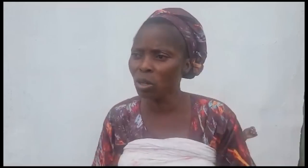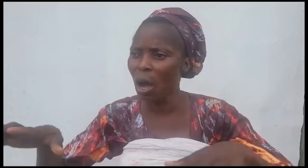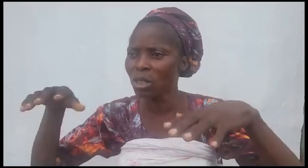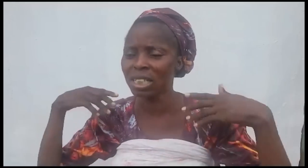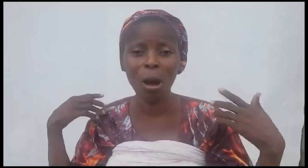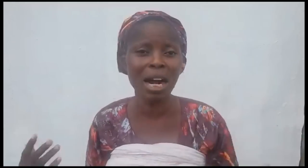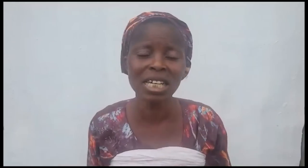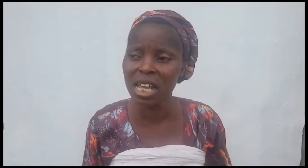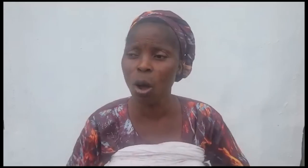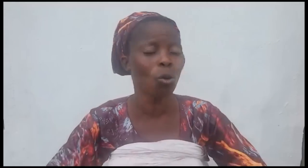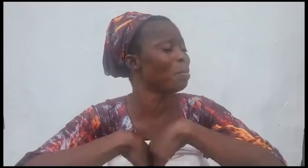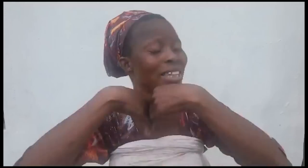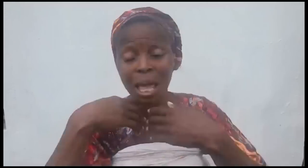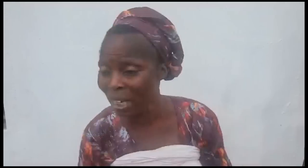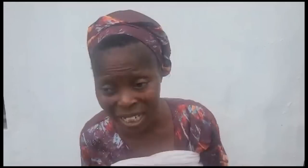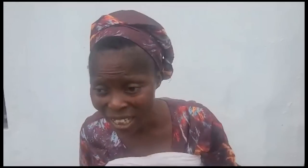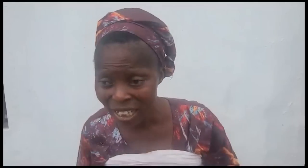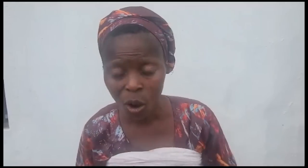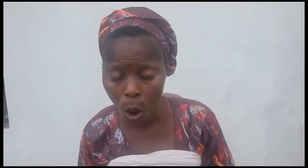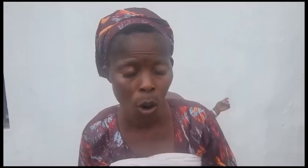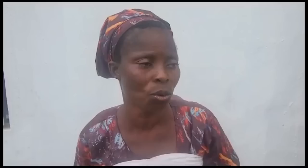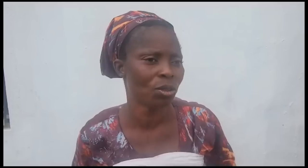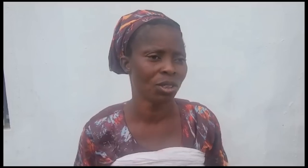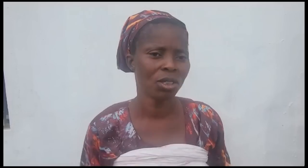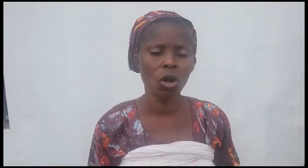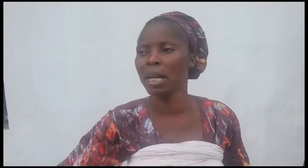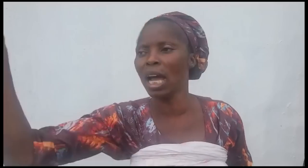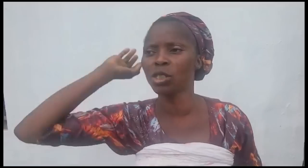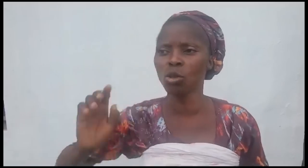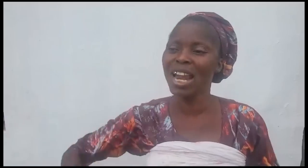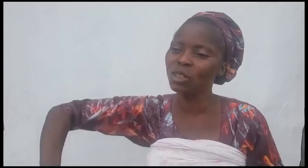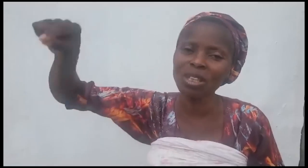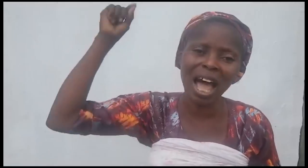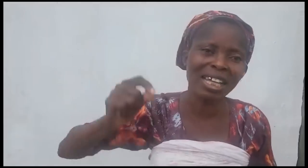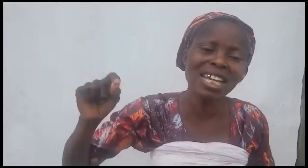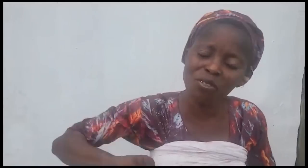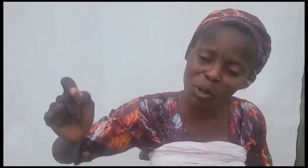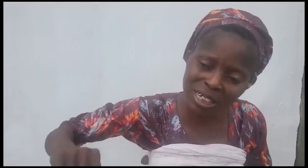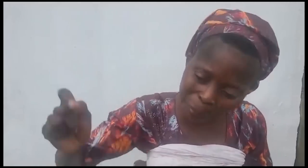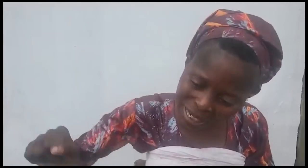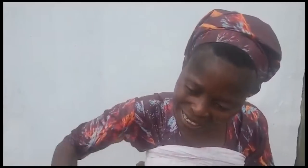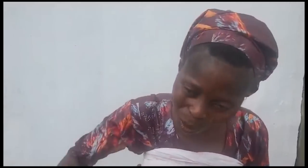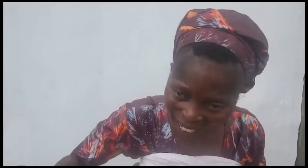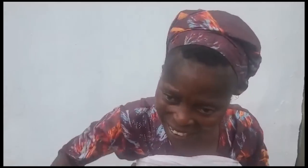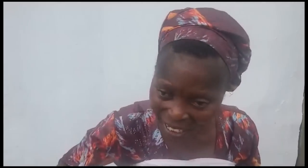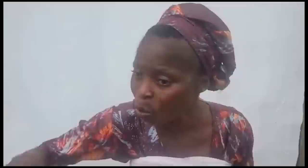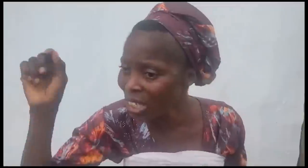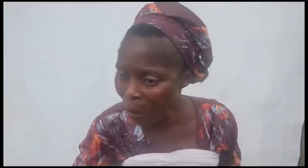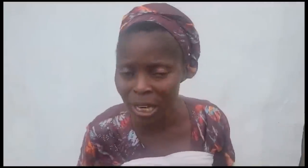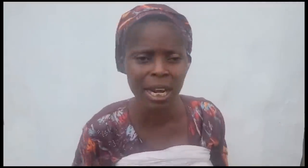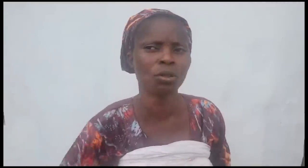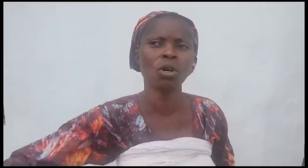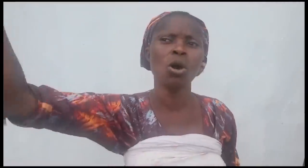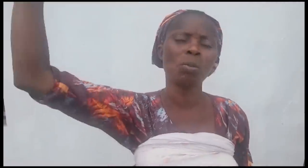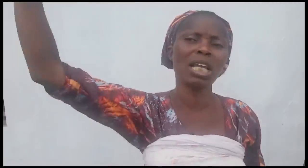le mo we tori awon se ti ma ri ni ile we ko le mo temi ni orun lo ba ni ka ni solo eni to ta kini yen fun mi lori ta pe ni si wa alaja yen to ro